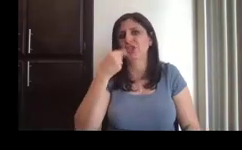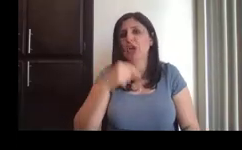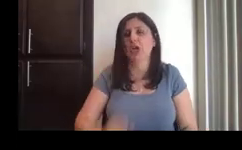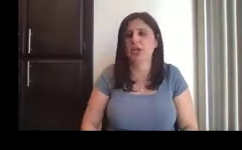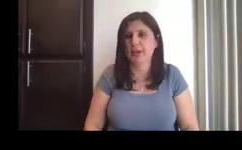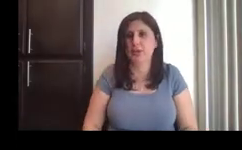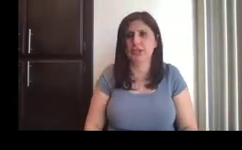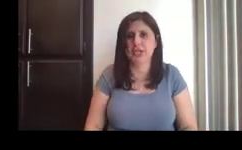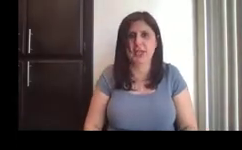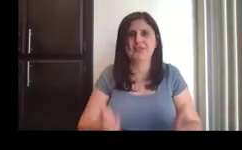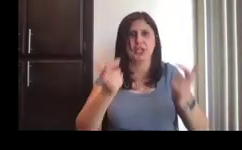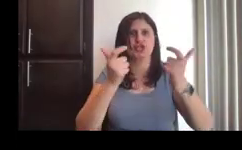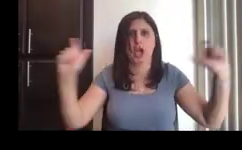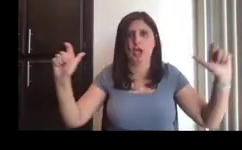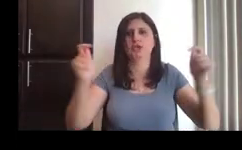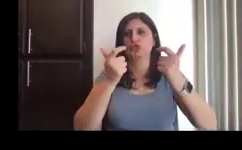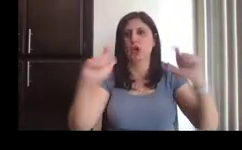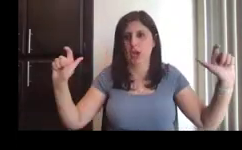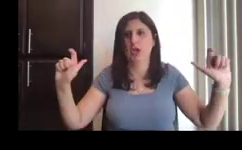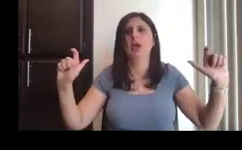You're kind of saying cha on your mouth when you're saying that.